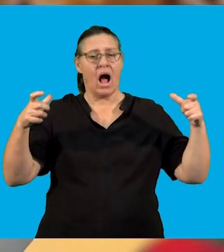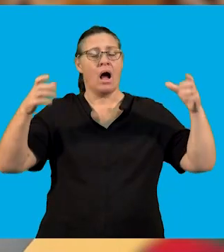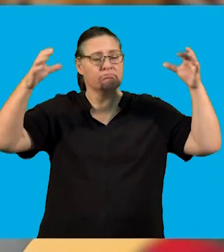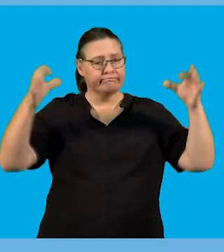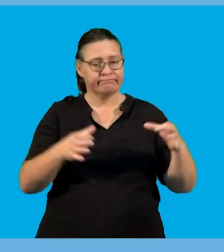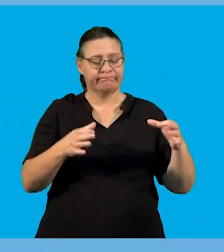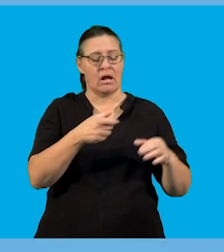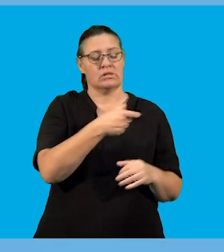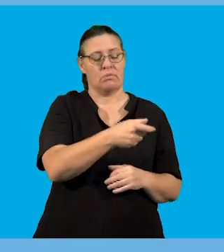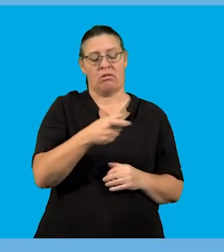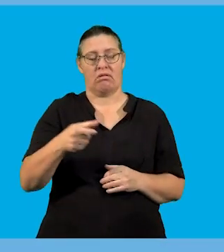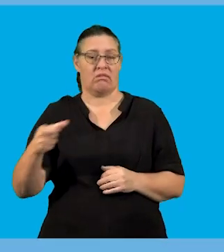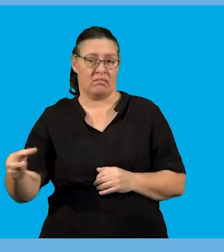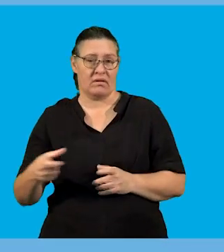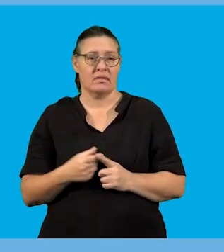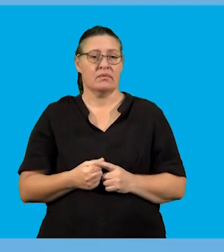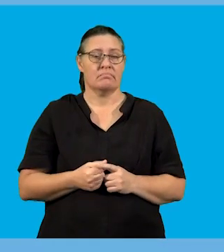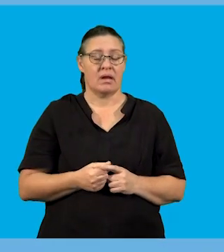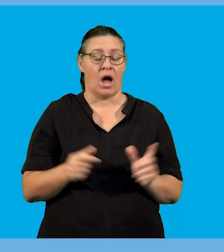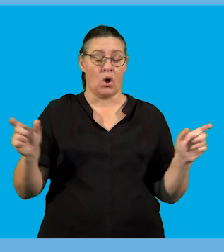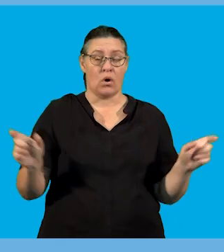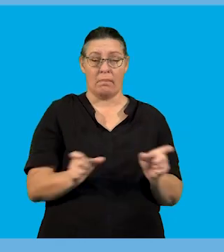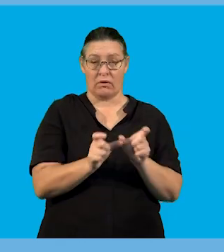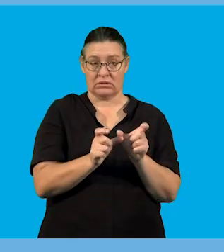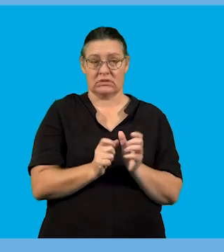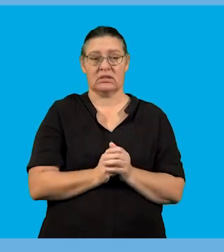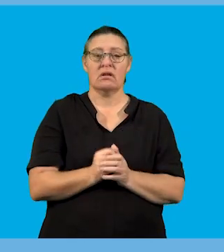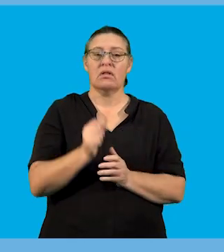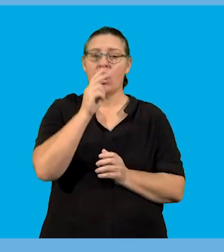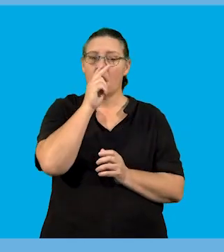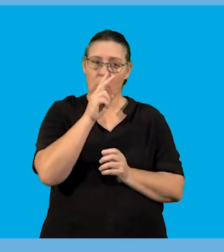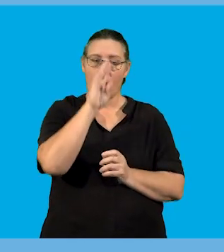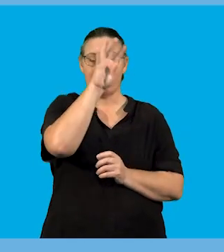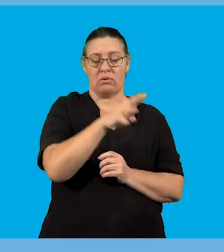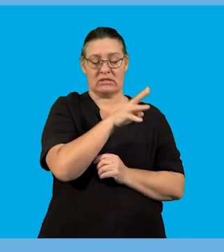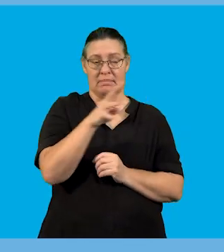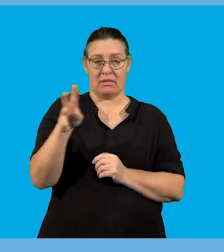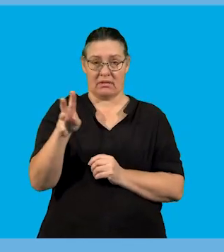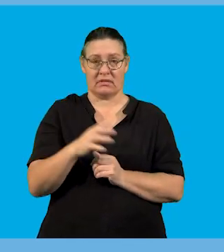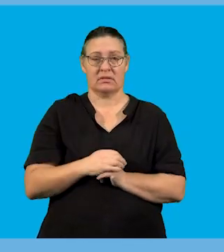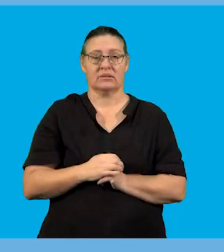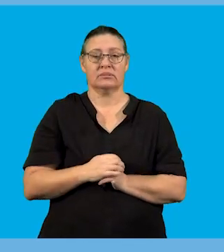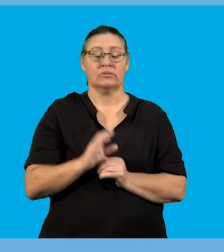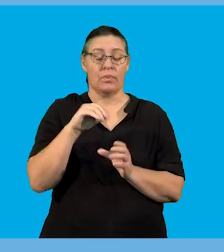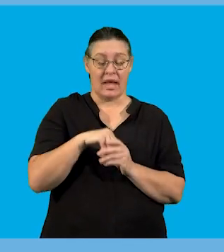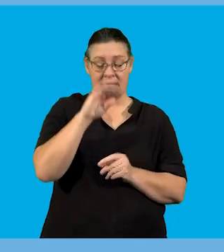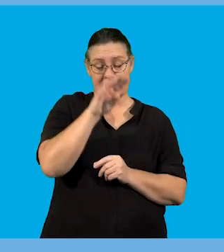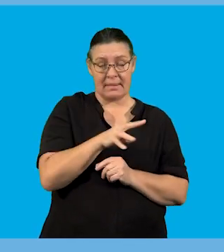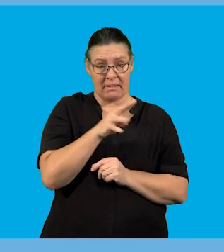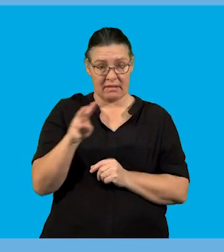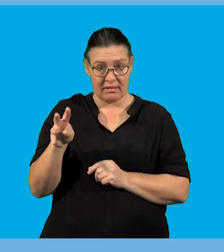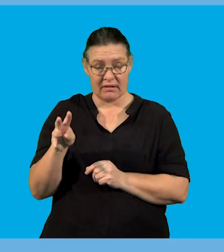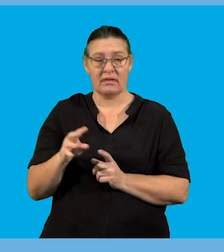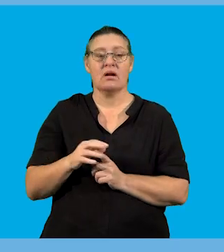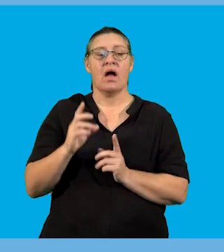achieve. So our main idea is the compound, and within that, we're going to be looking at the periodic table, and within the periodic table, we're going